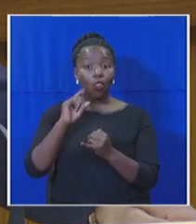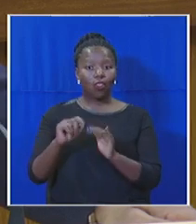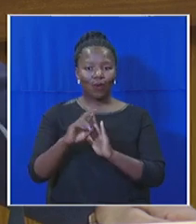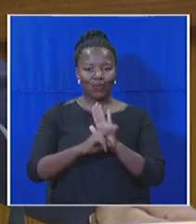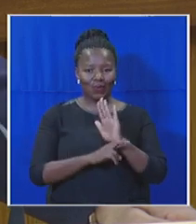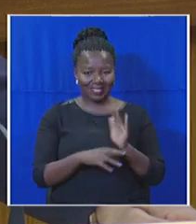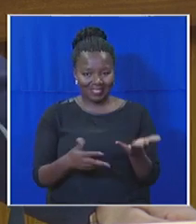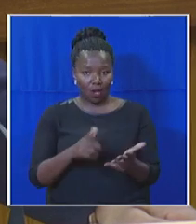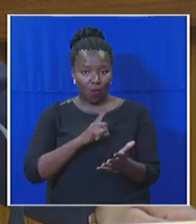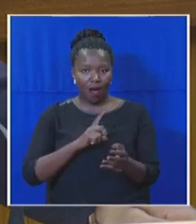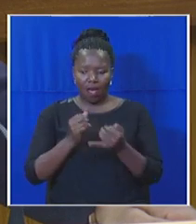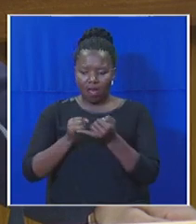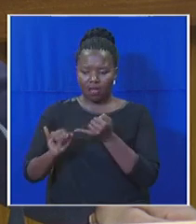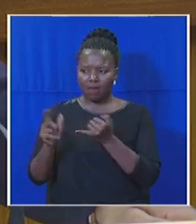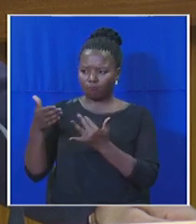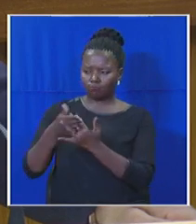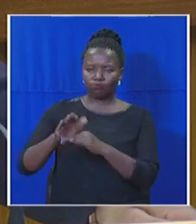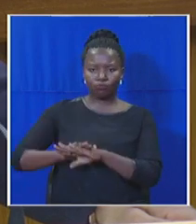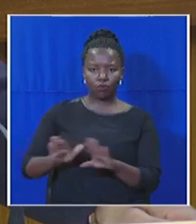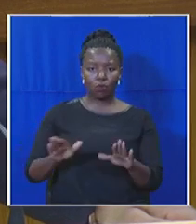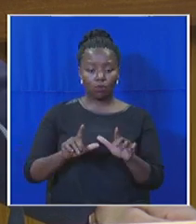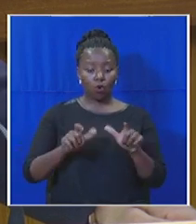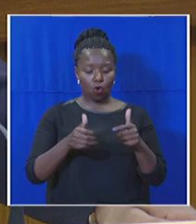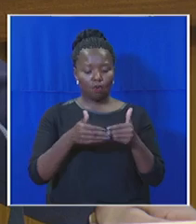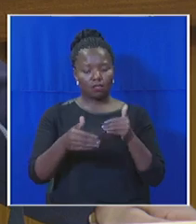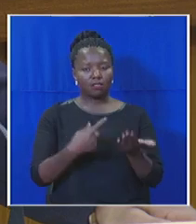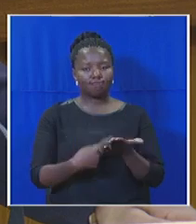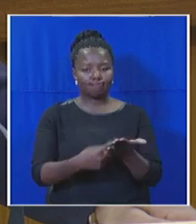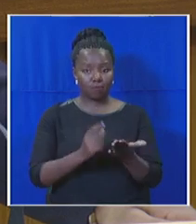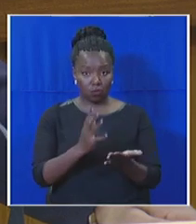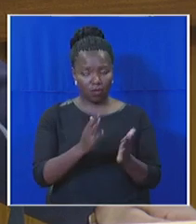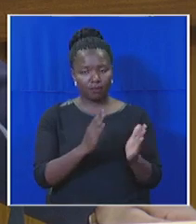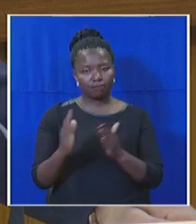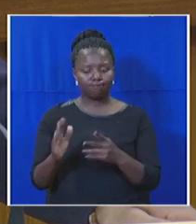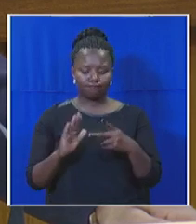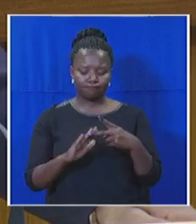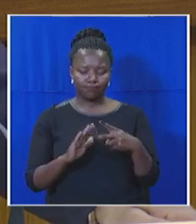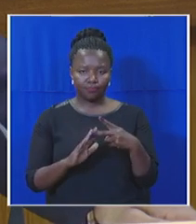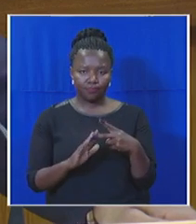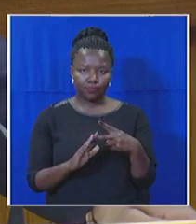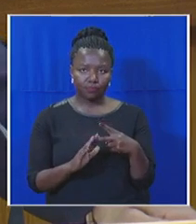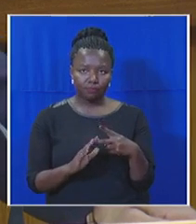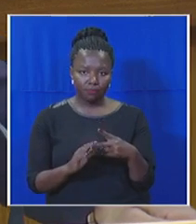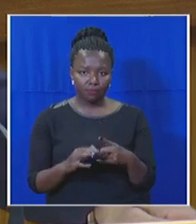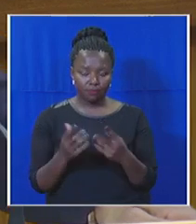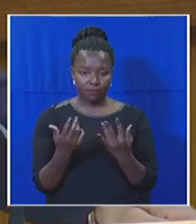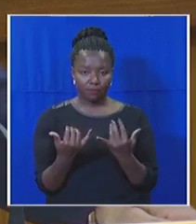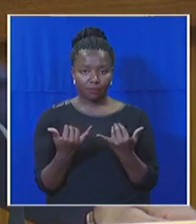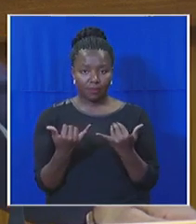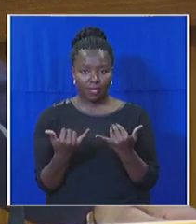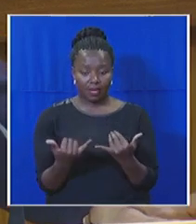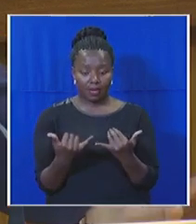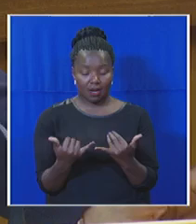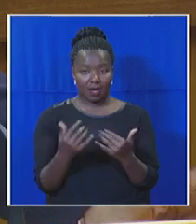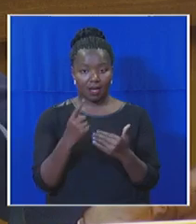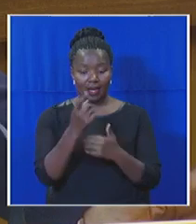be addressed by the Commission. With regard to the matter of what happens early